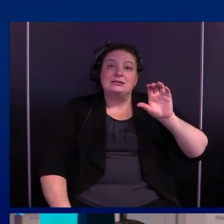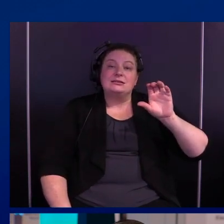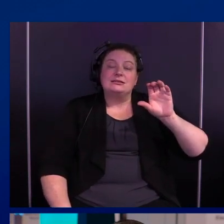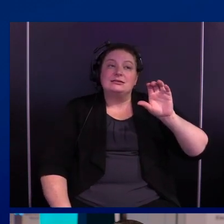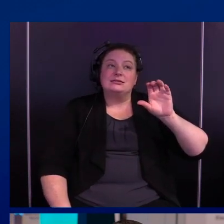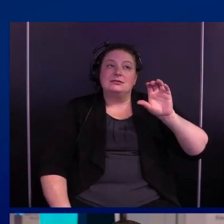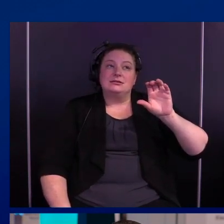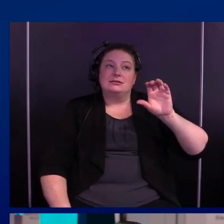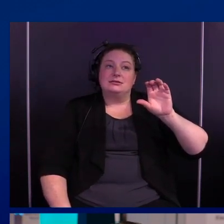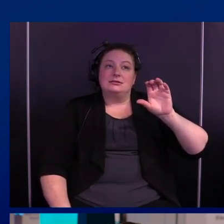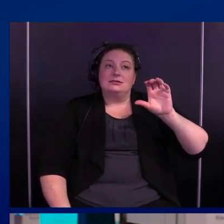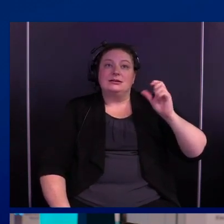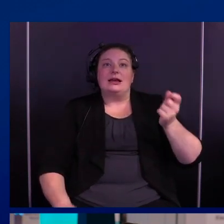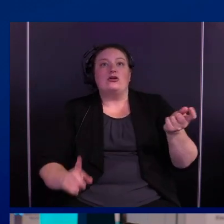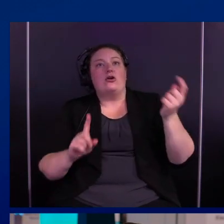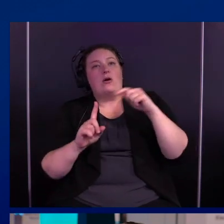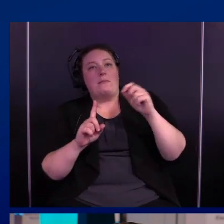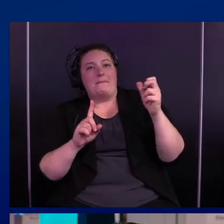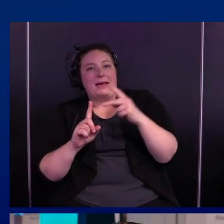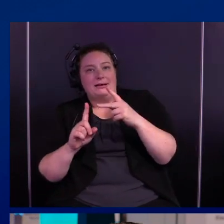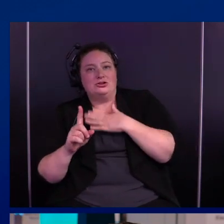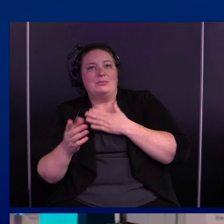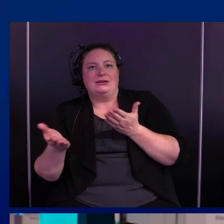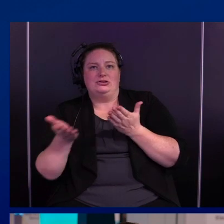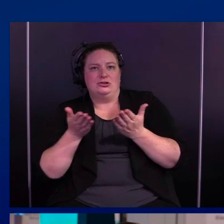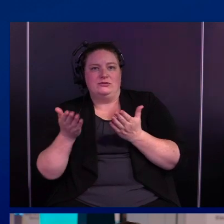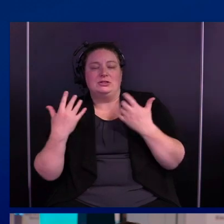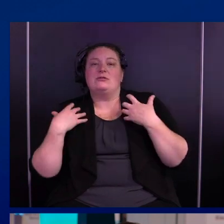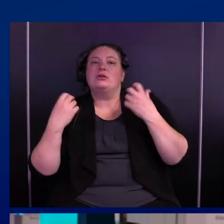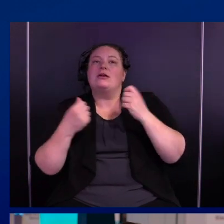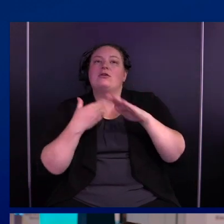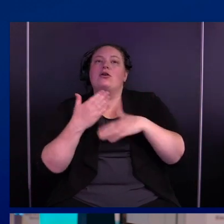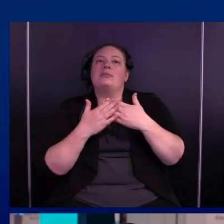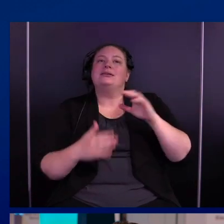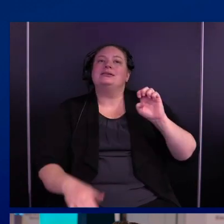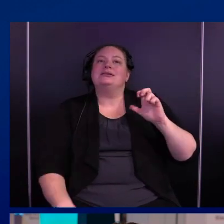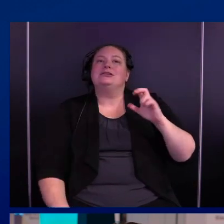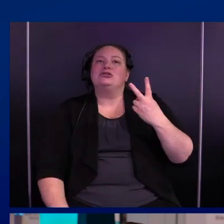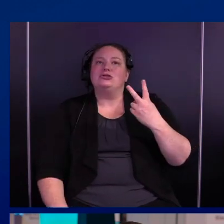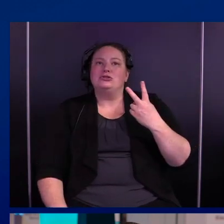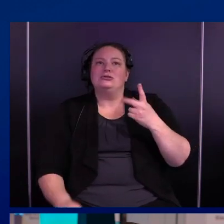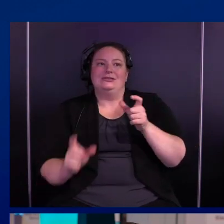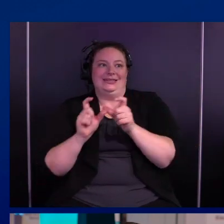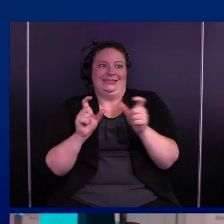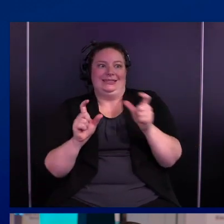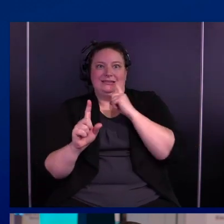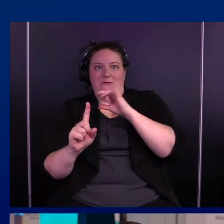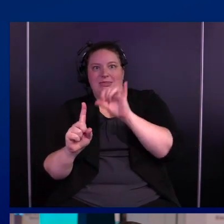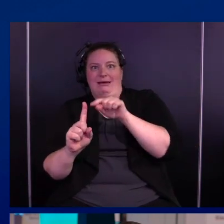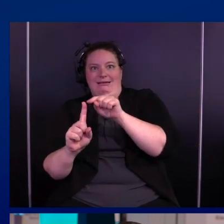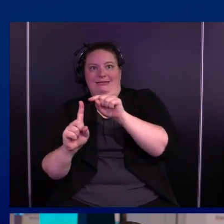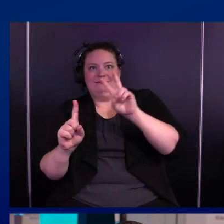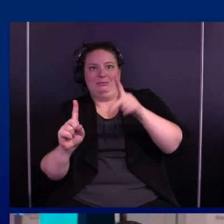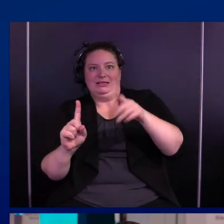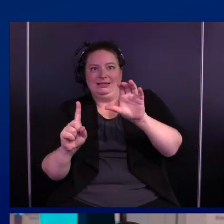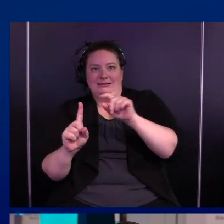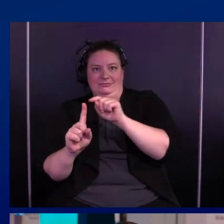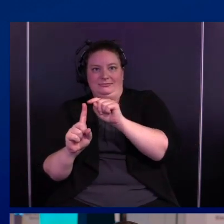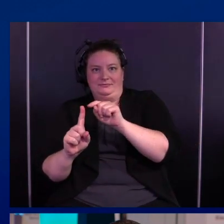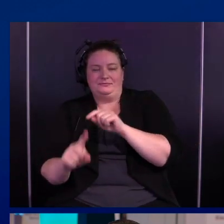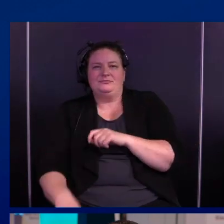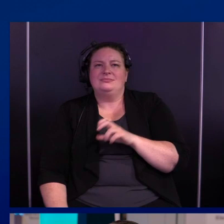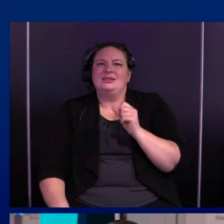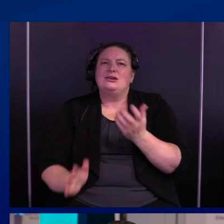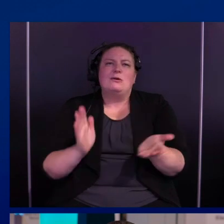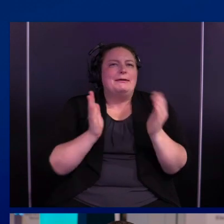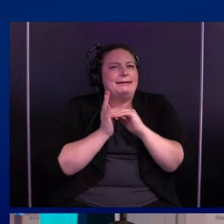on back to my servers and recover all my EC2 instances into that VPC. So again, think